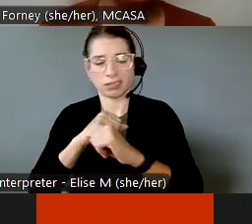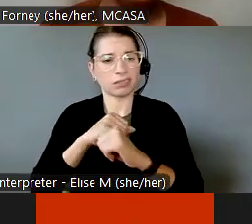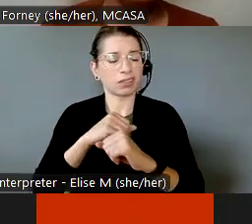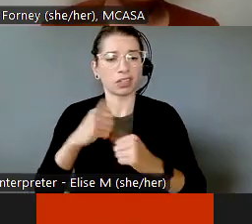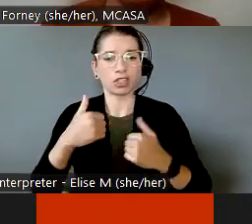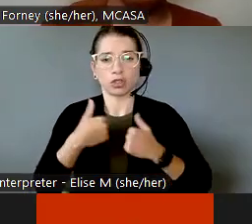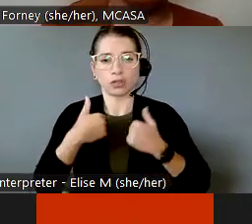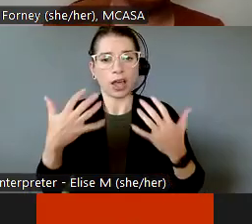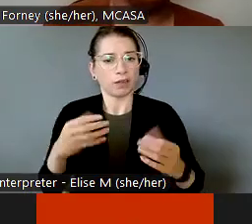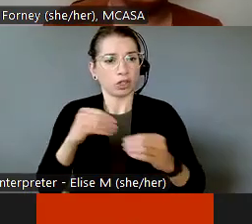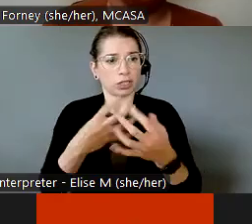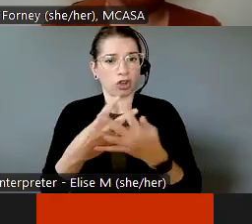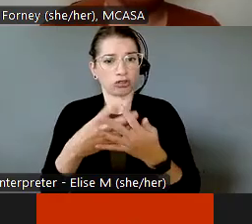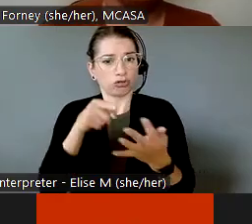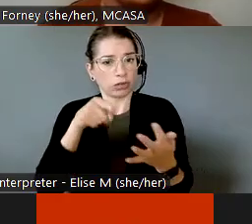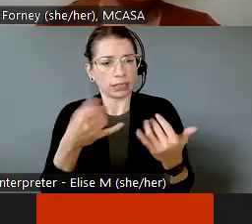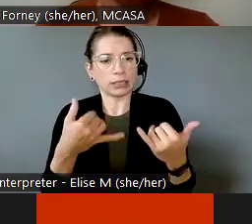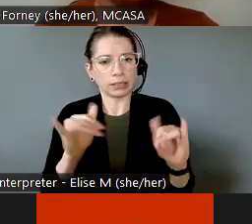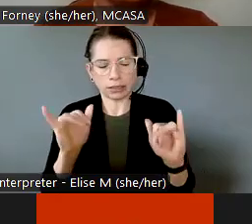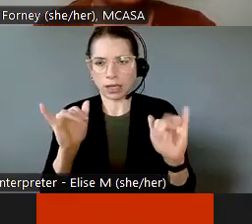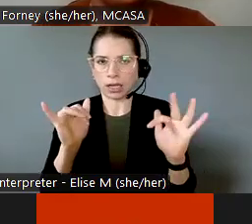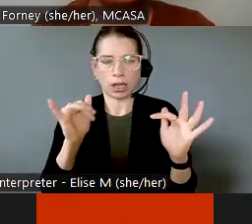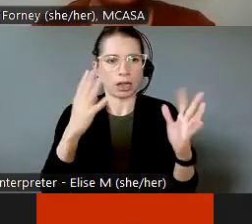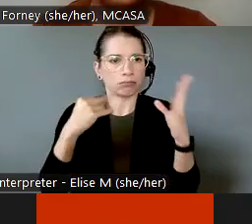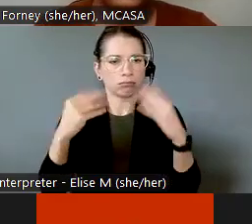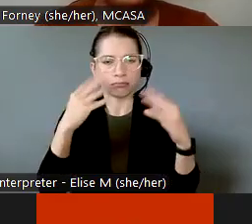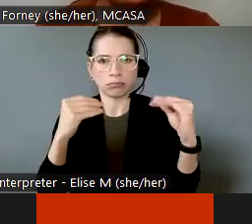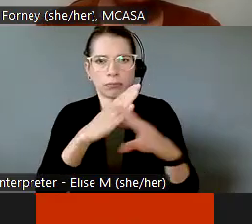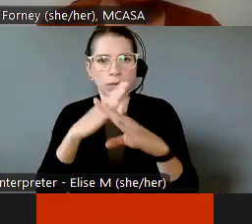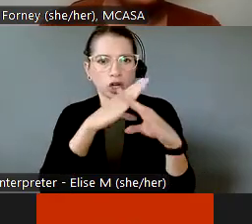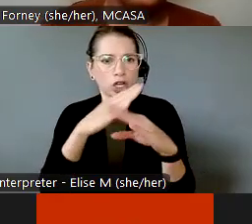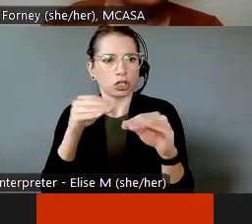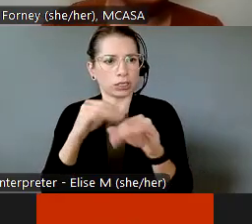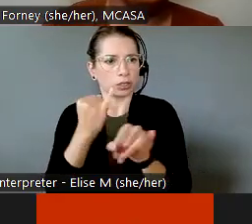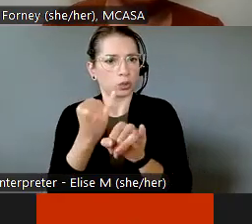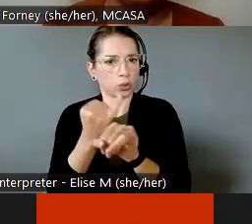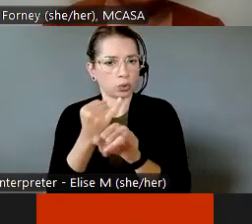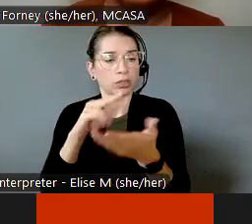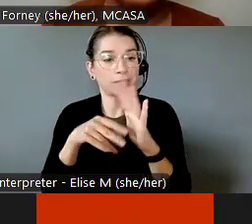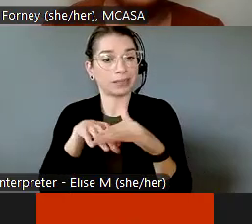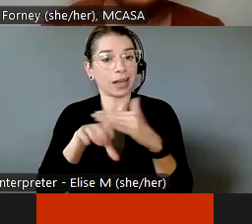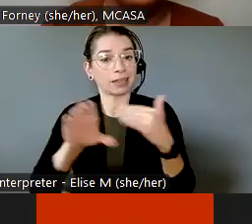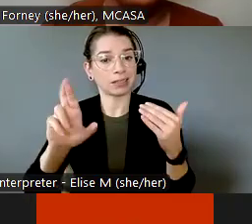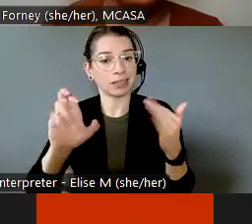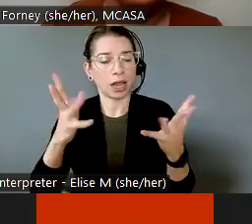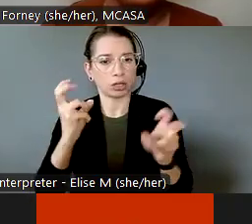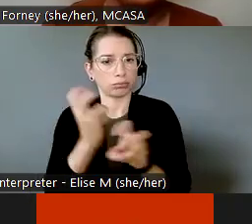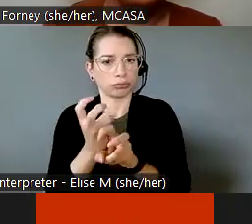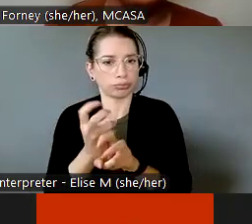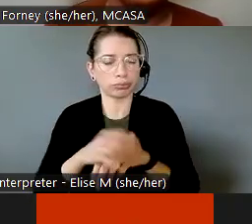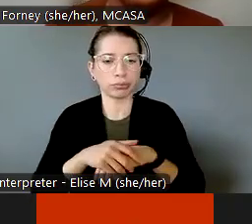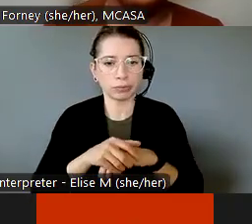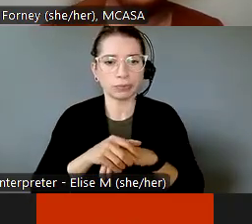navigating institutional barriers that make accessing care incredibly difficult.